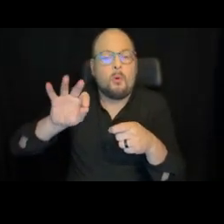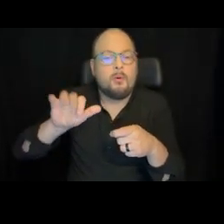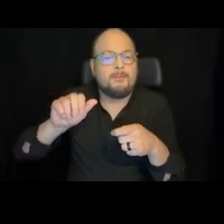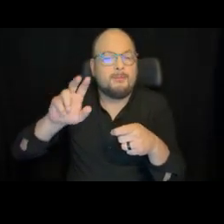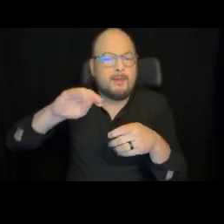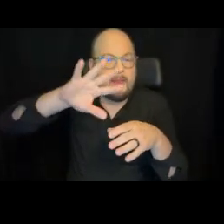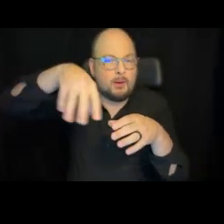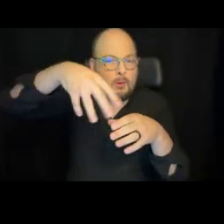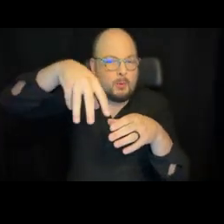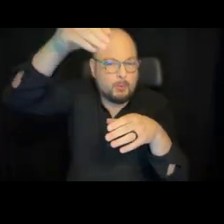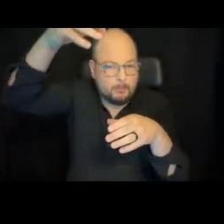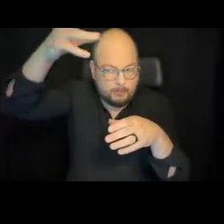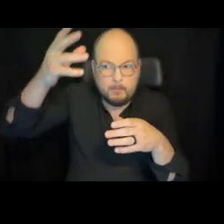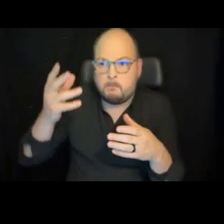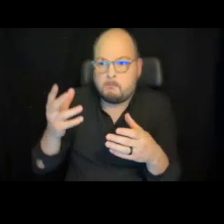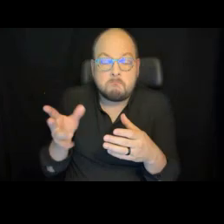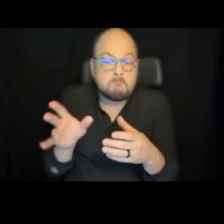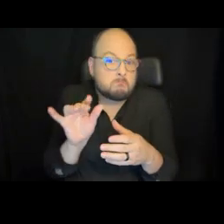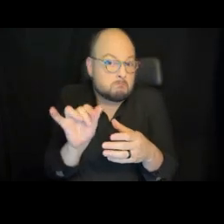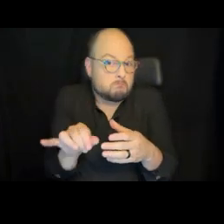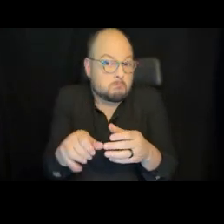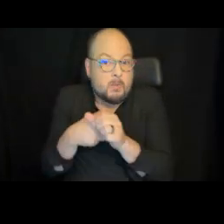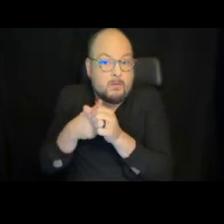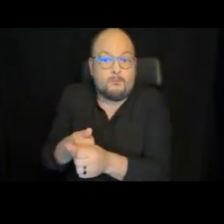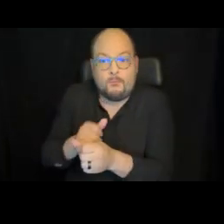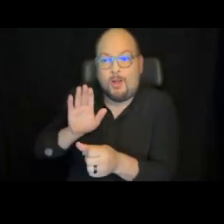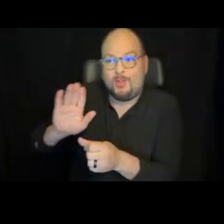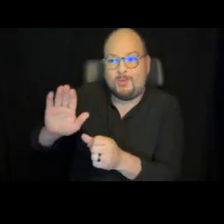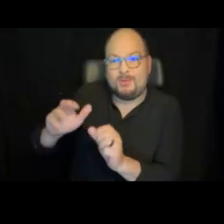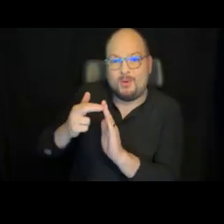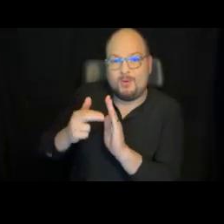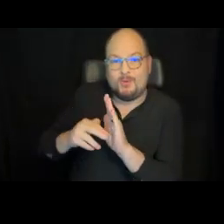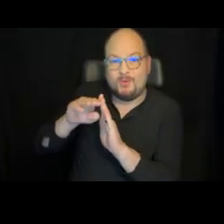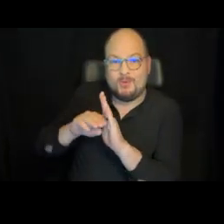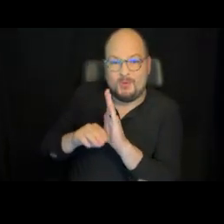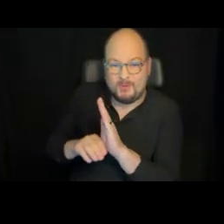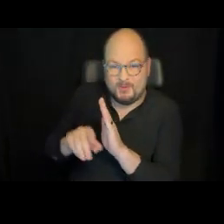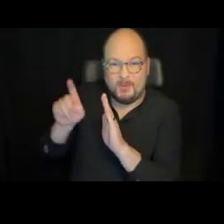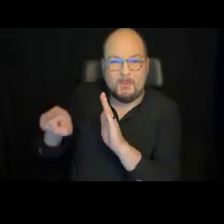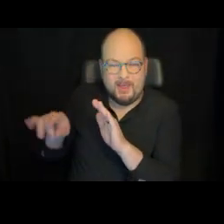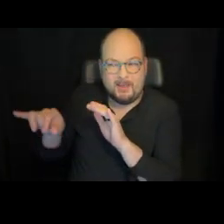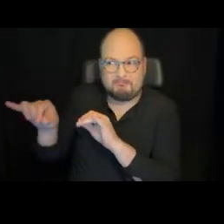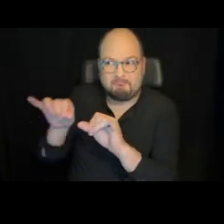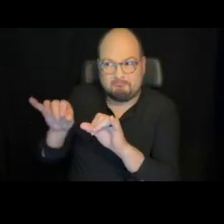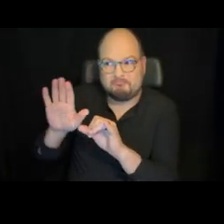issue, and that has to meet the compliance with the specific federal standard that is applicable.